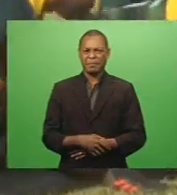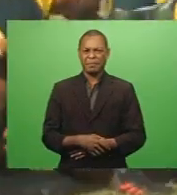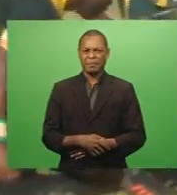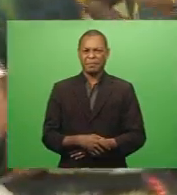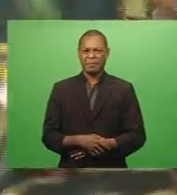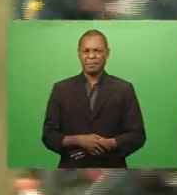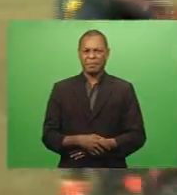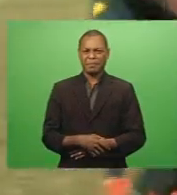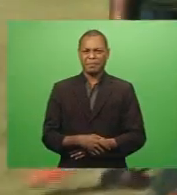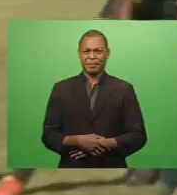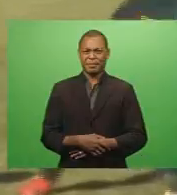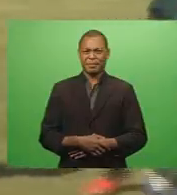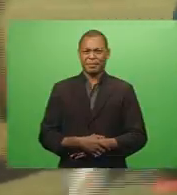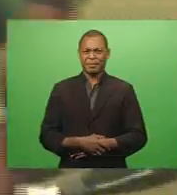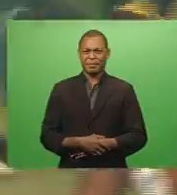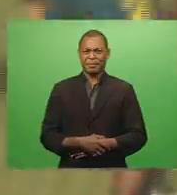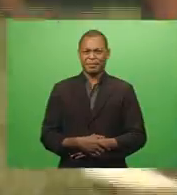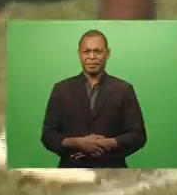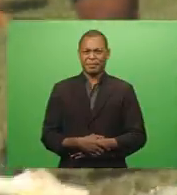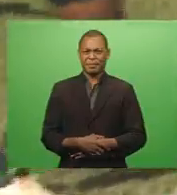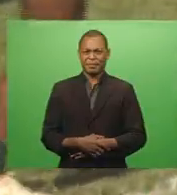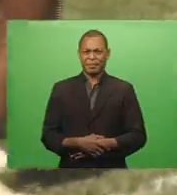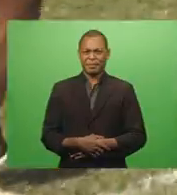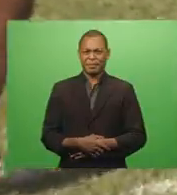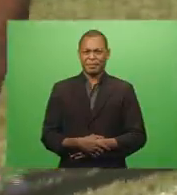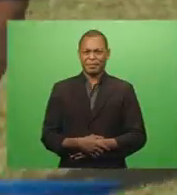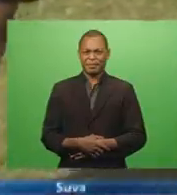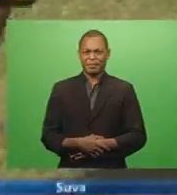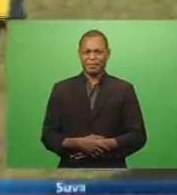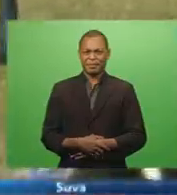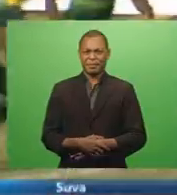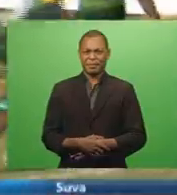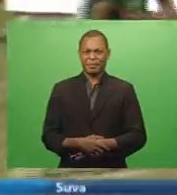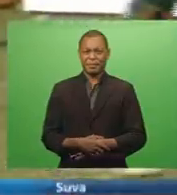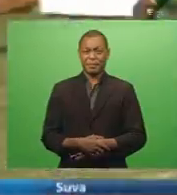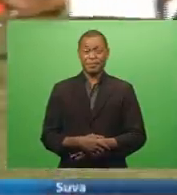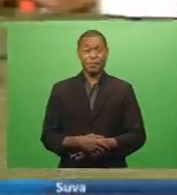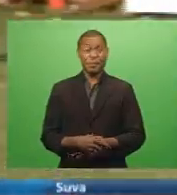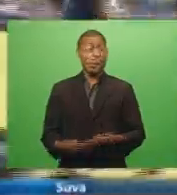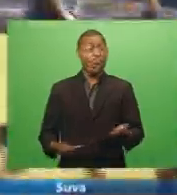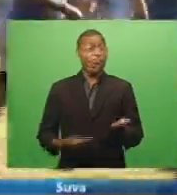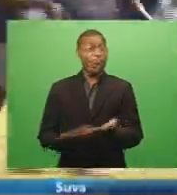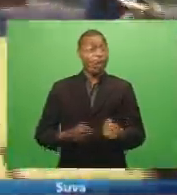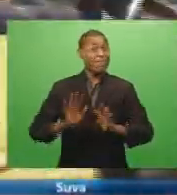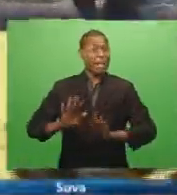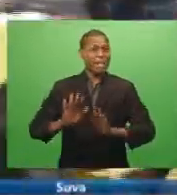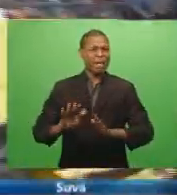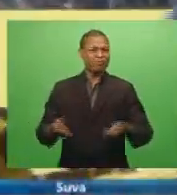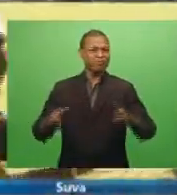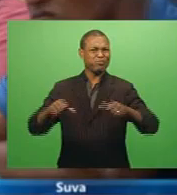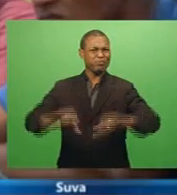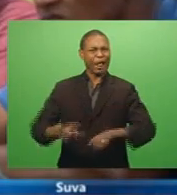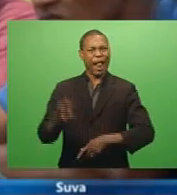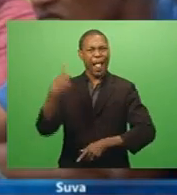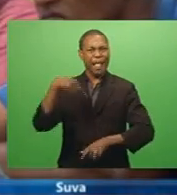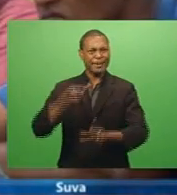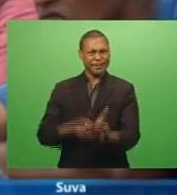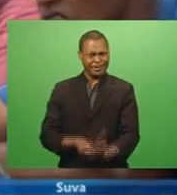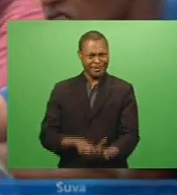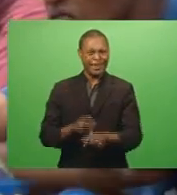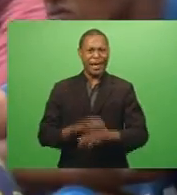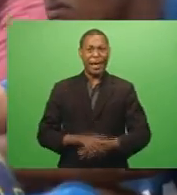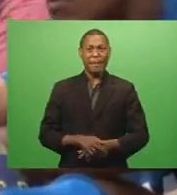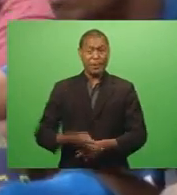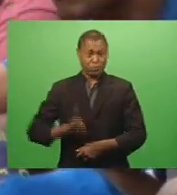there. Chola Meluvevo. Tailebu failed in the final challenge last year, but this young Rewa team has a chance